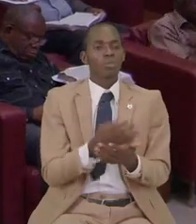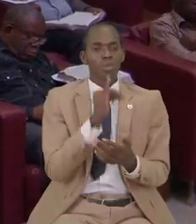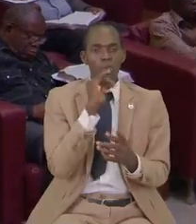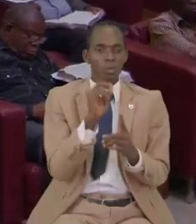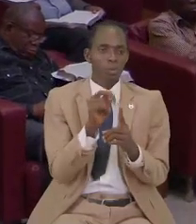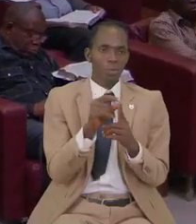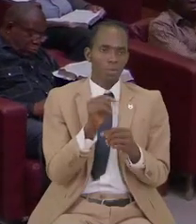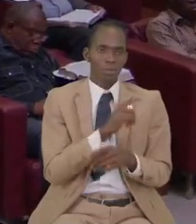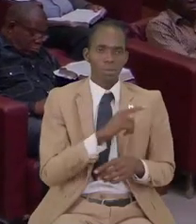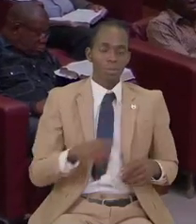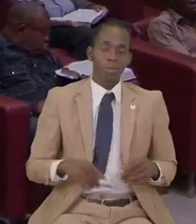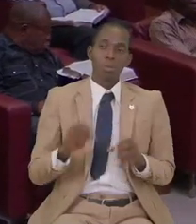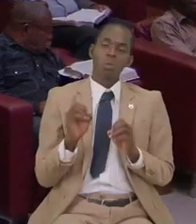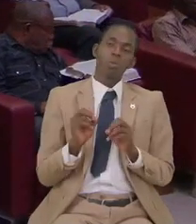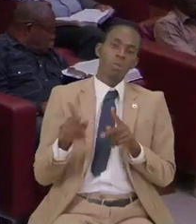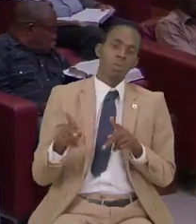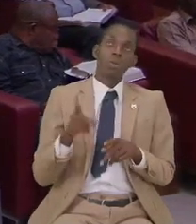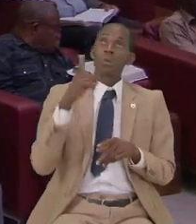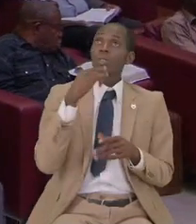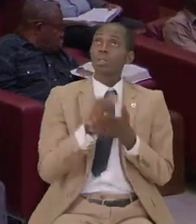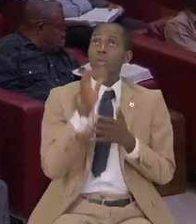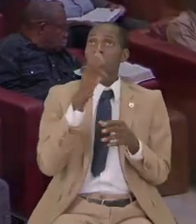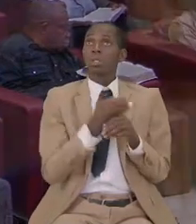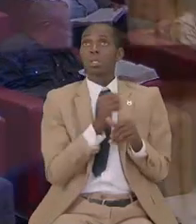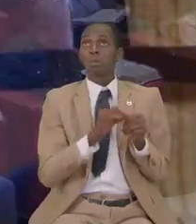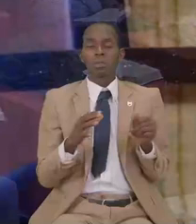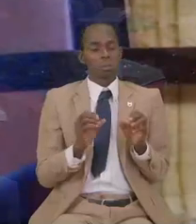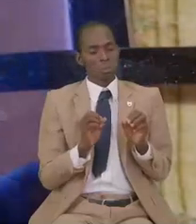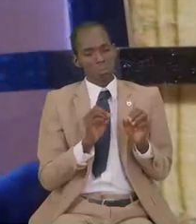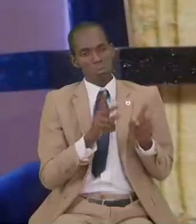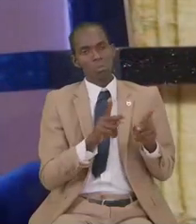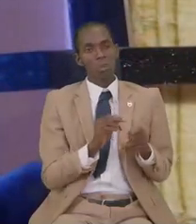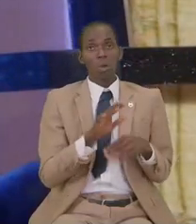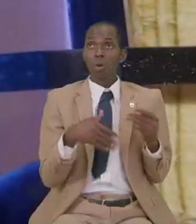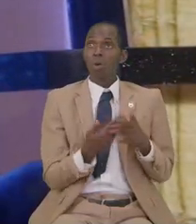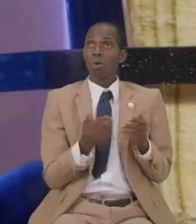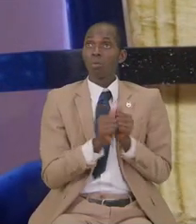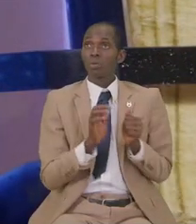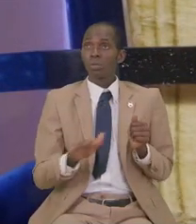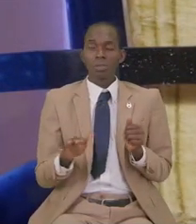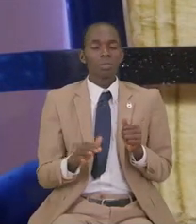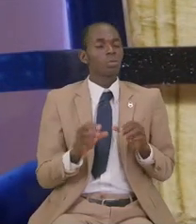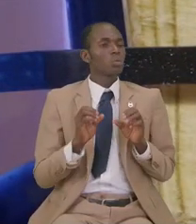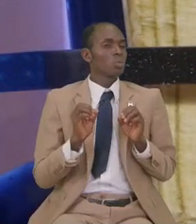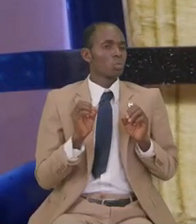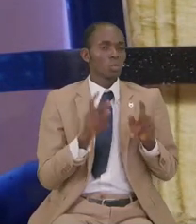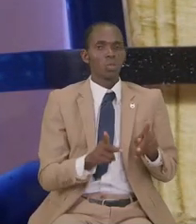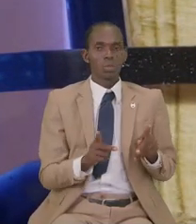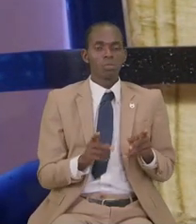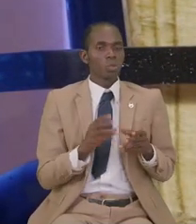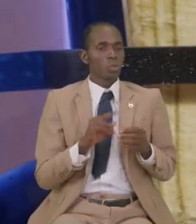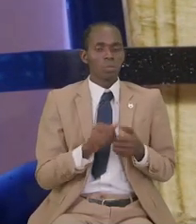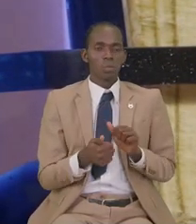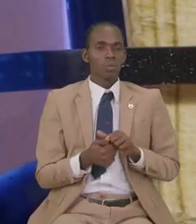right. God has said, they'll take everything. That's okay. All your children, the descendants, they'll take them. That's